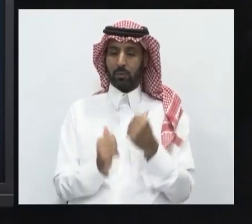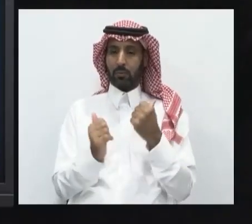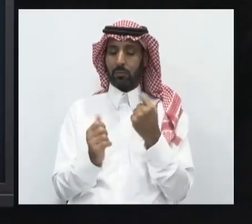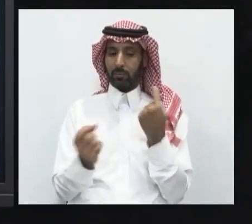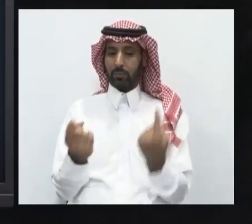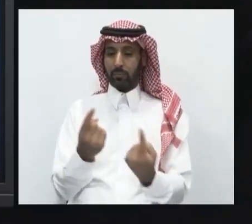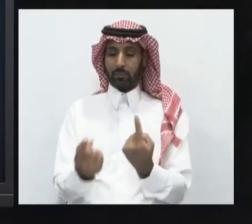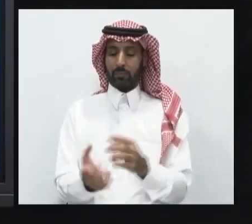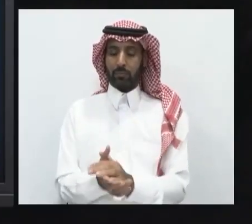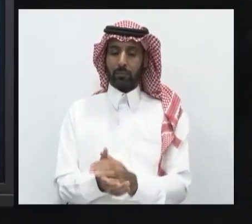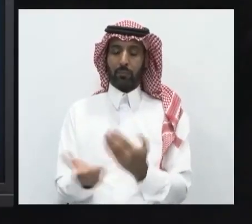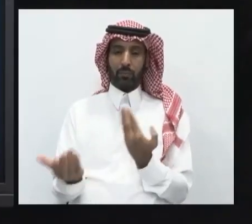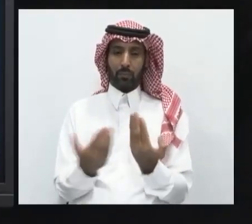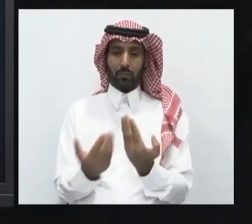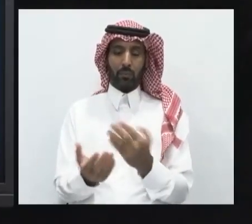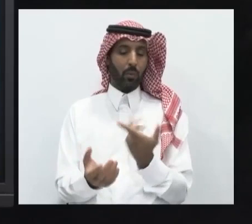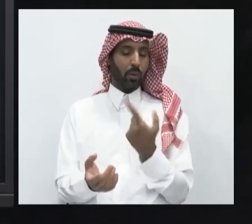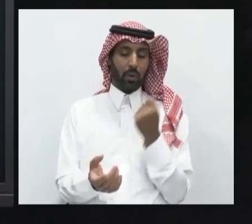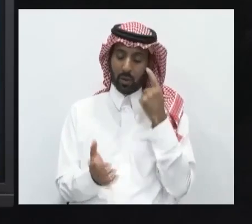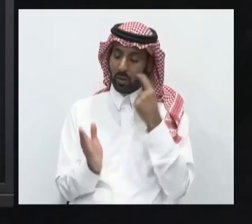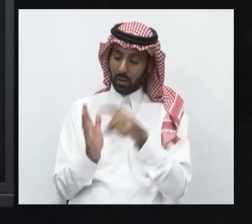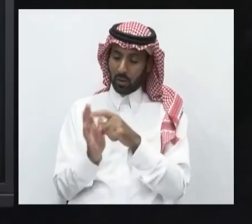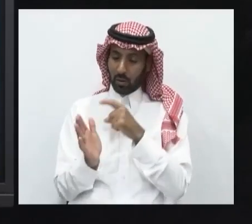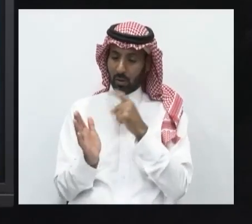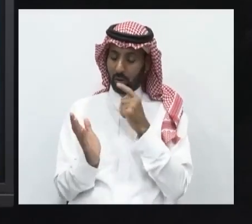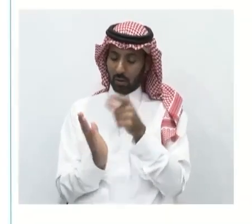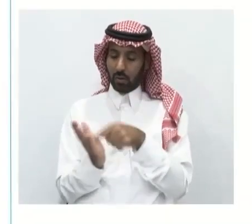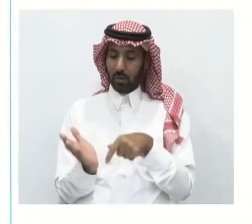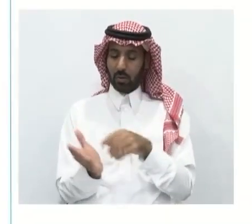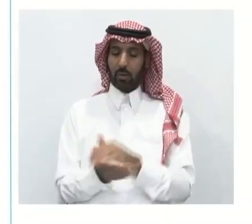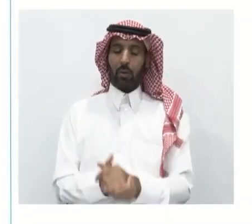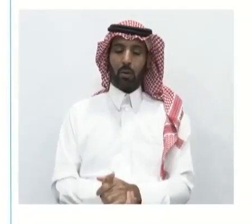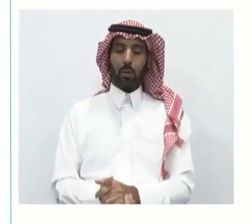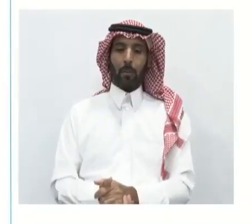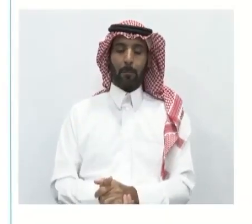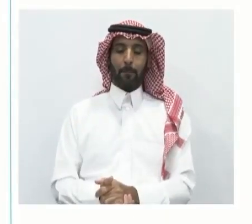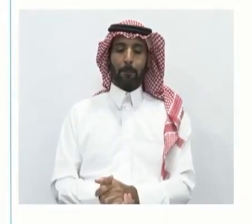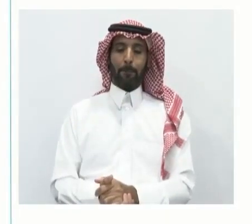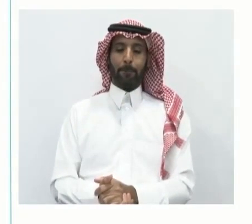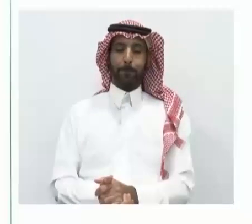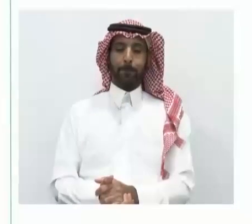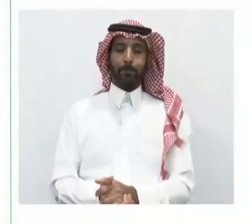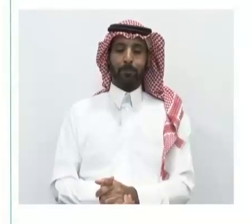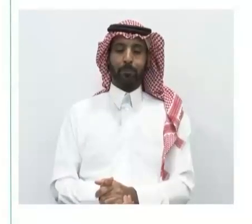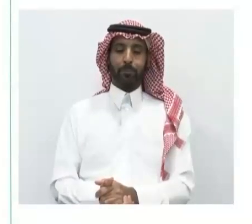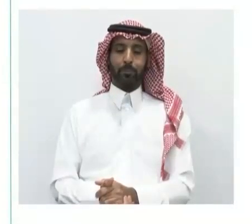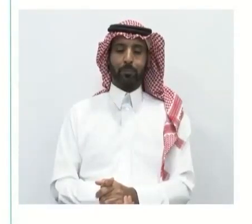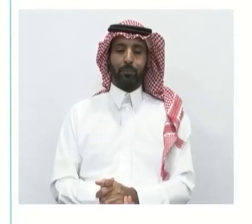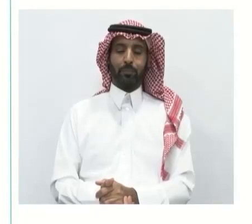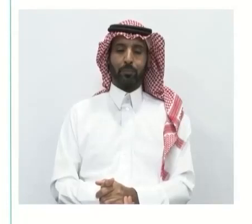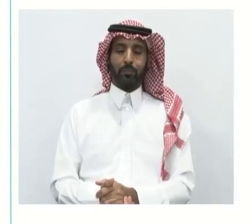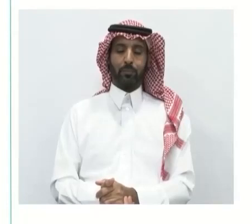here it's exchanging what did you understand from the text. So this is the jigsaw reading. This